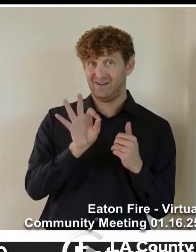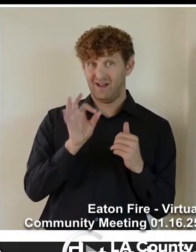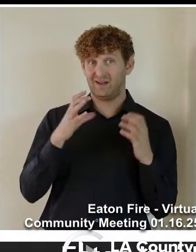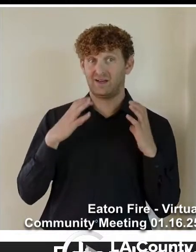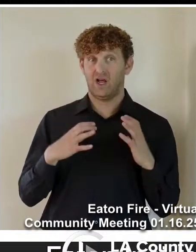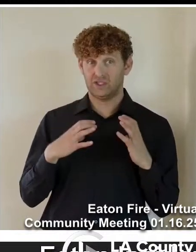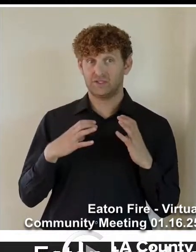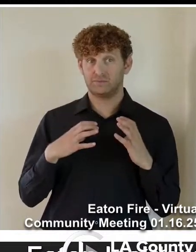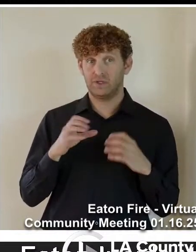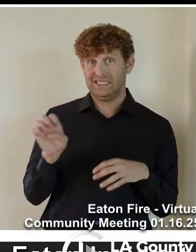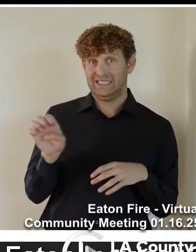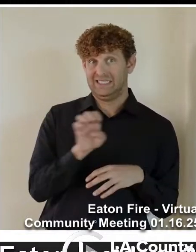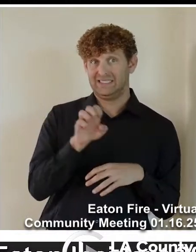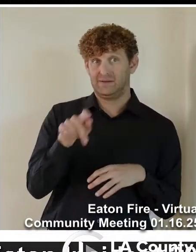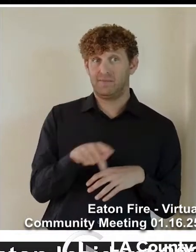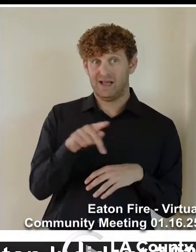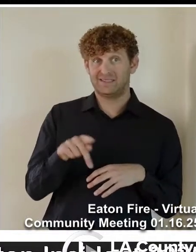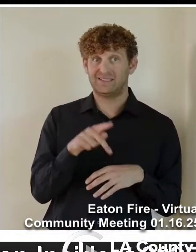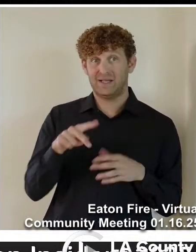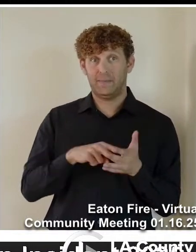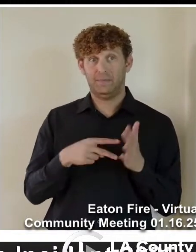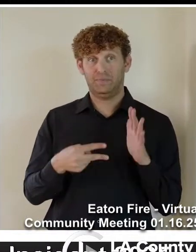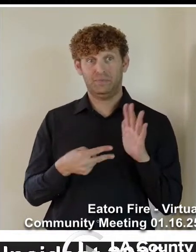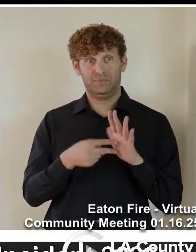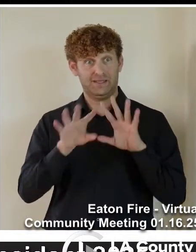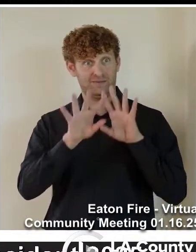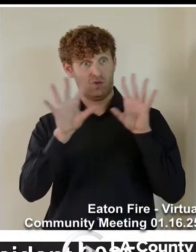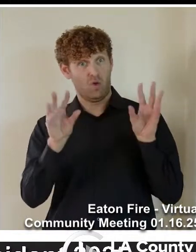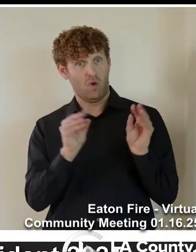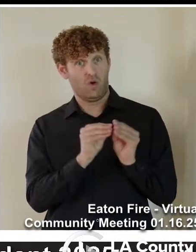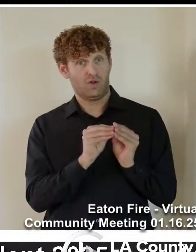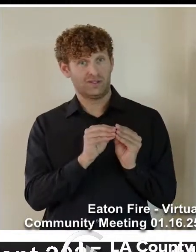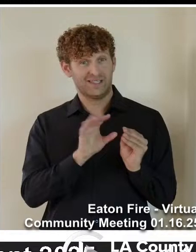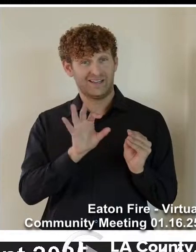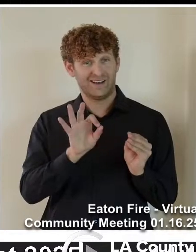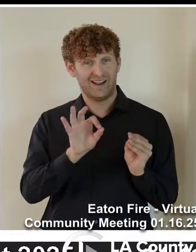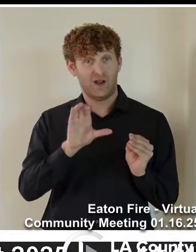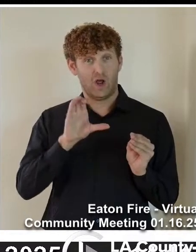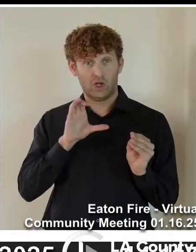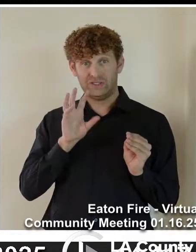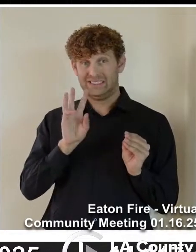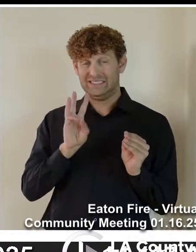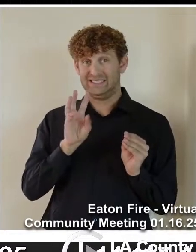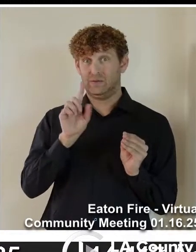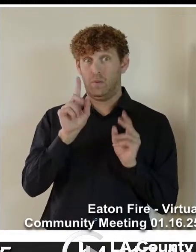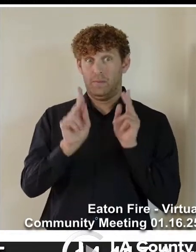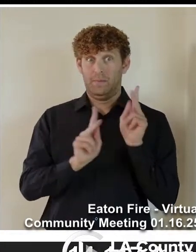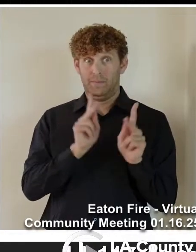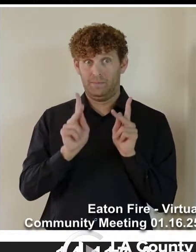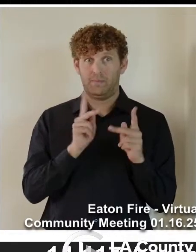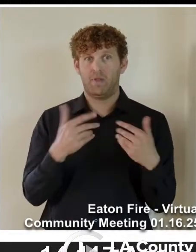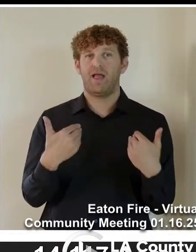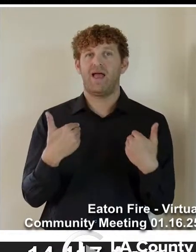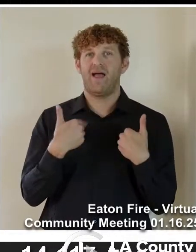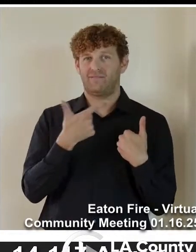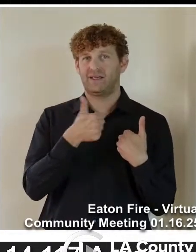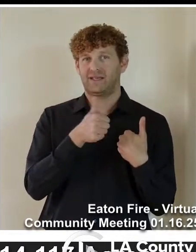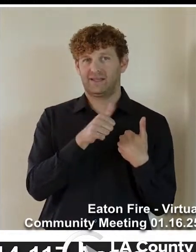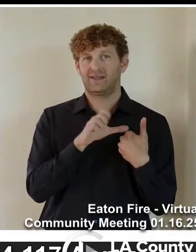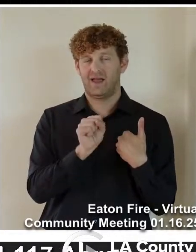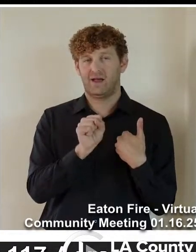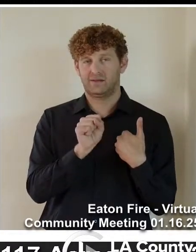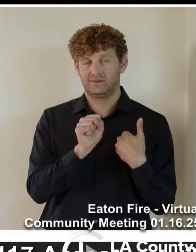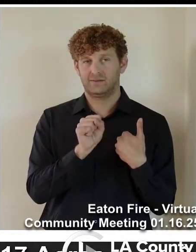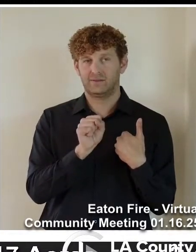area, bringing the total number of restored customers to 961. SoCal Gas restoration efforts will